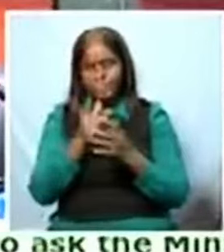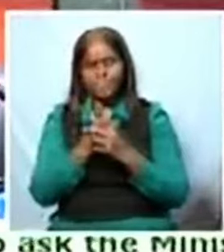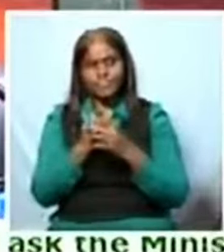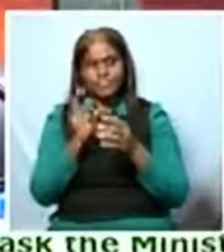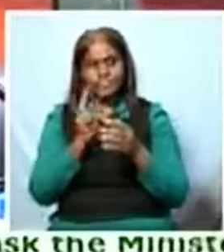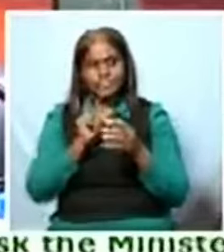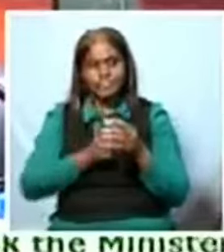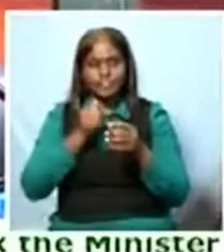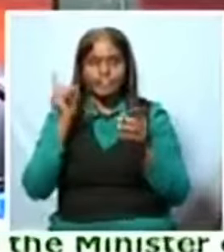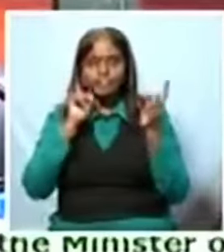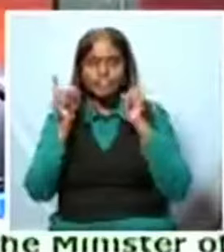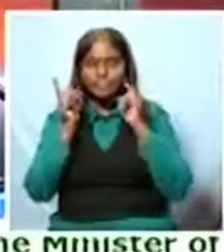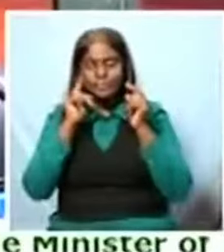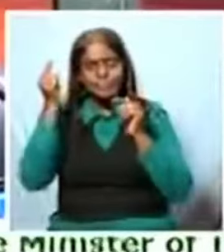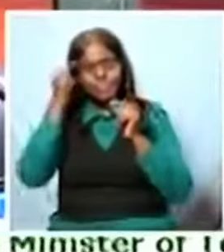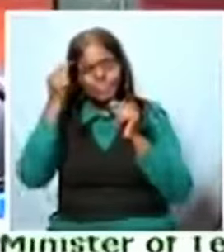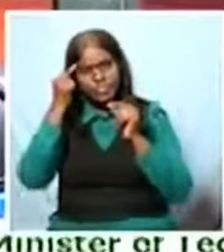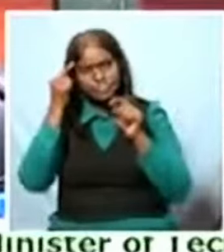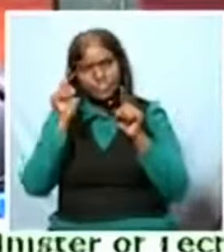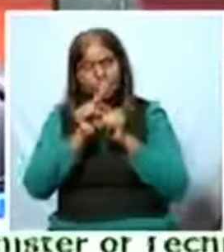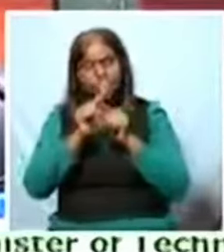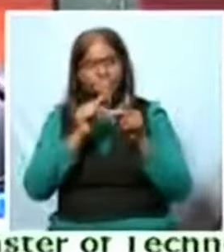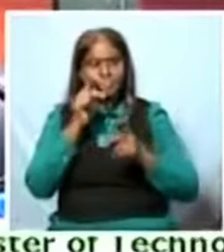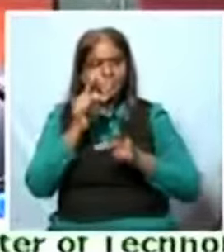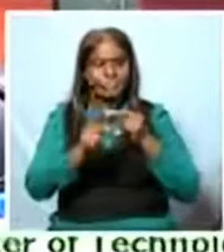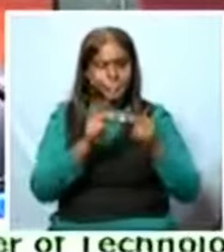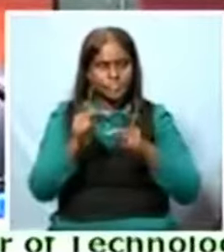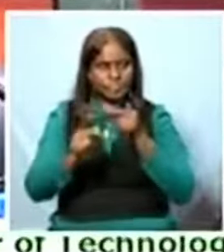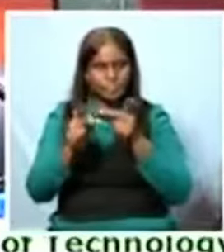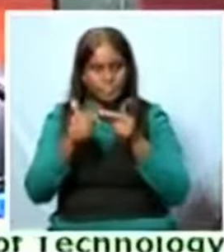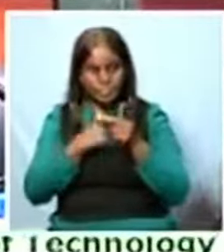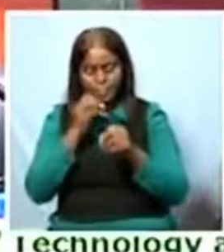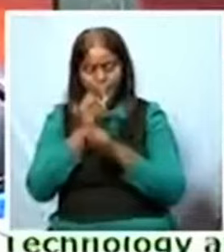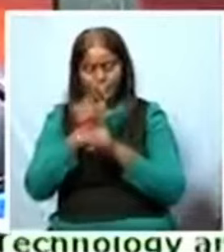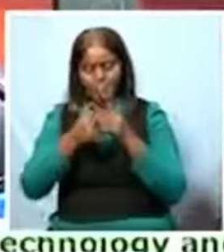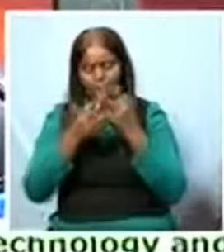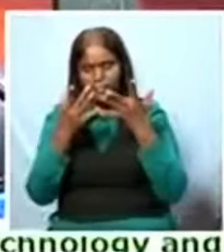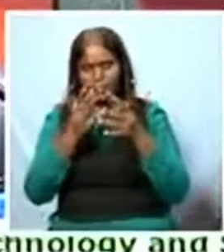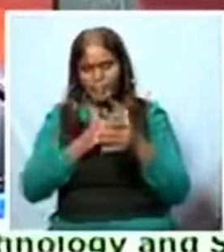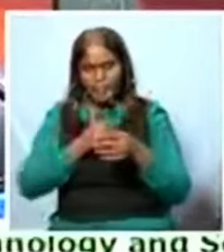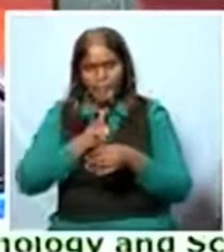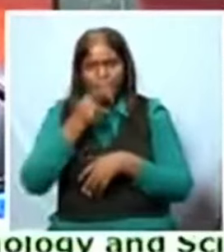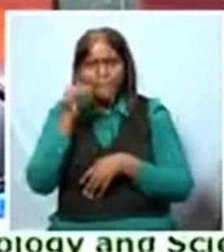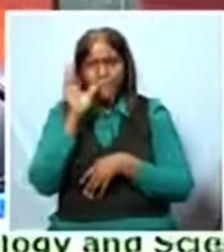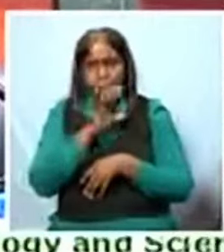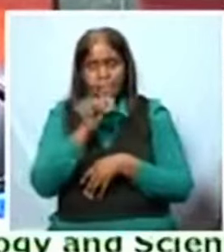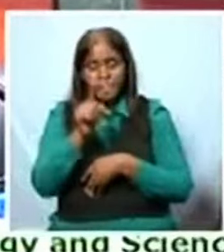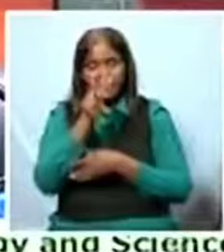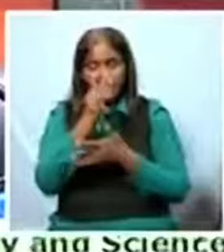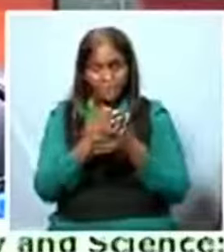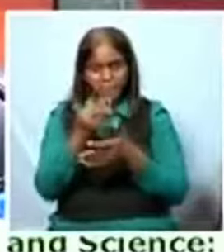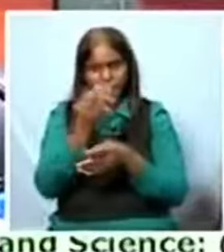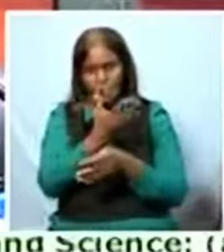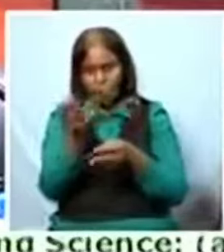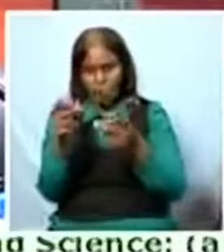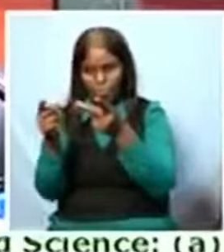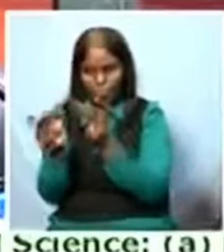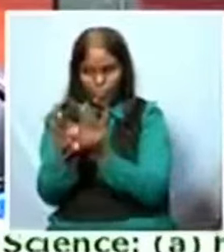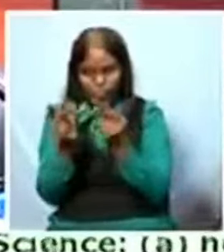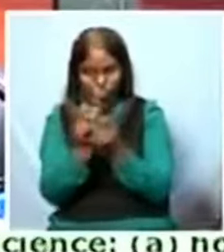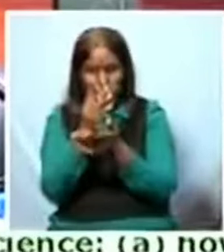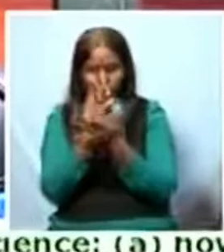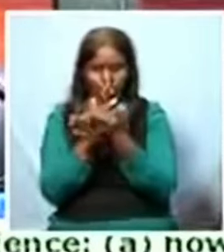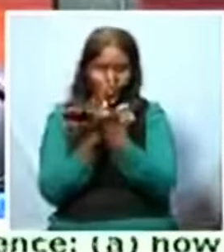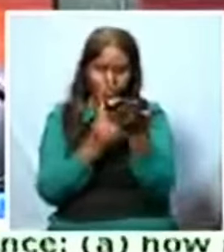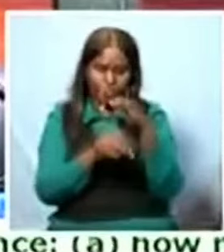we are listening government and the processes have already started, and I said some of these sites, some of them